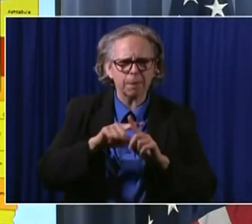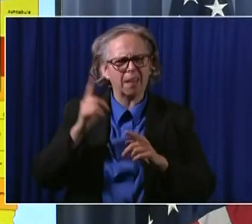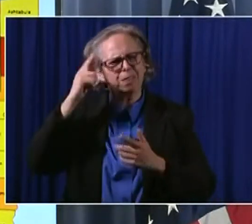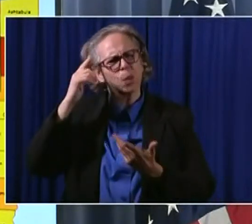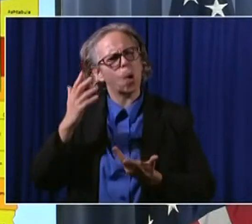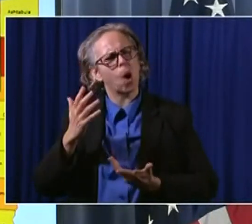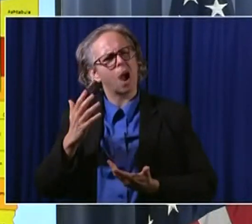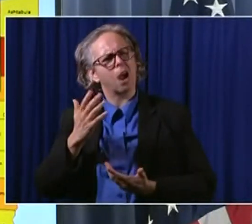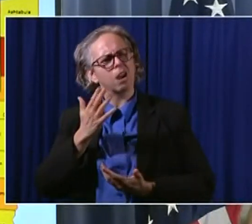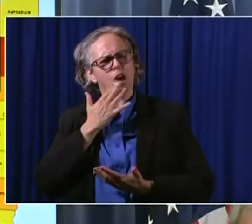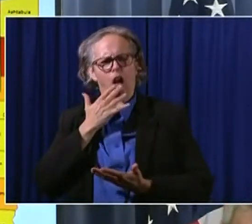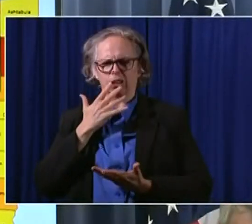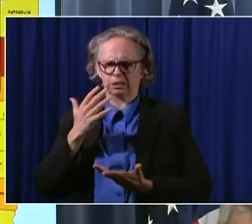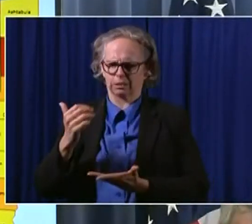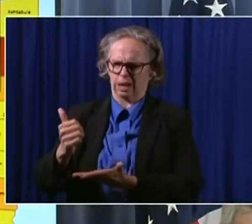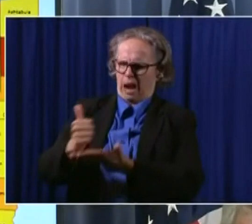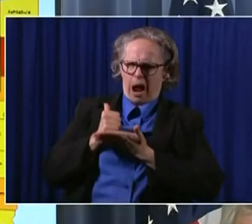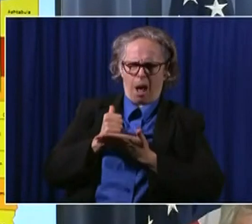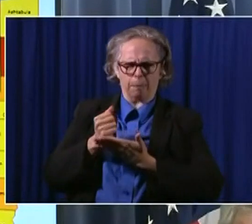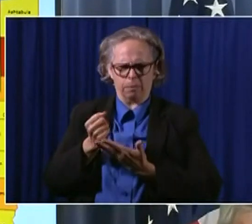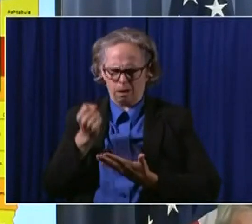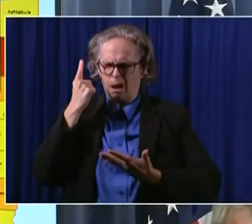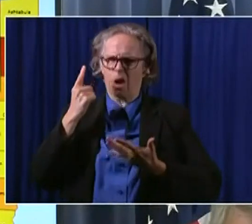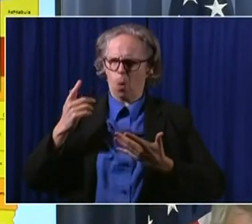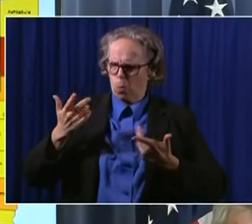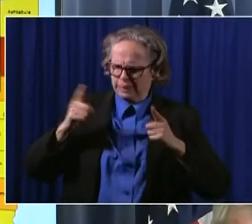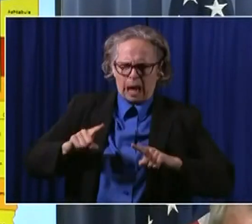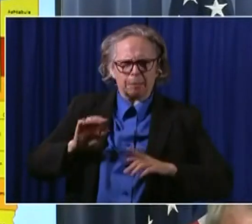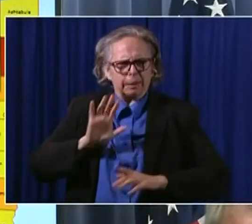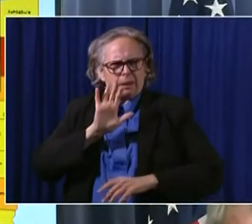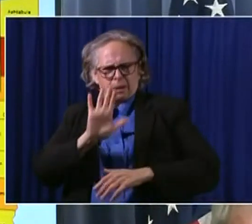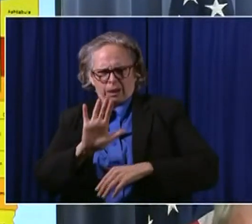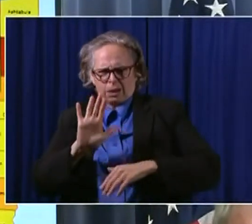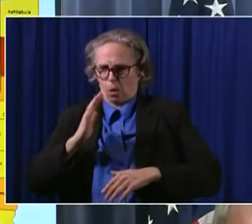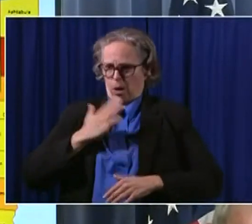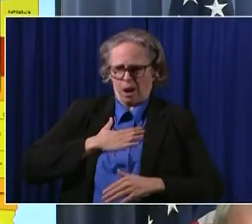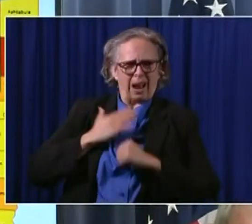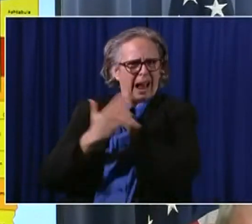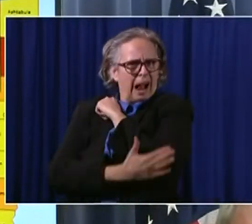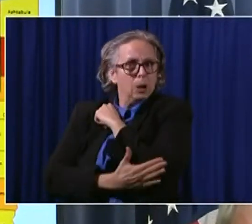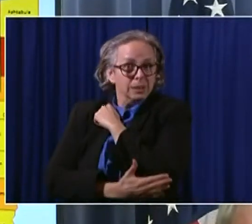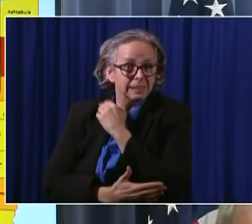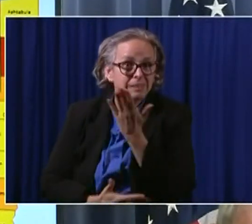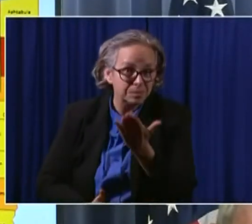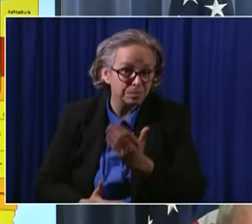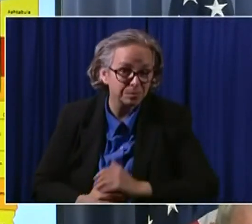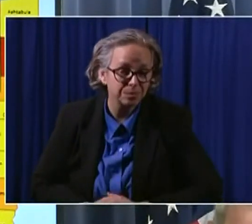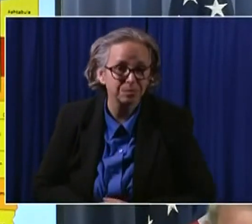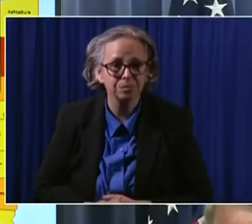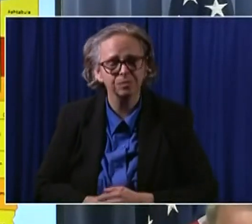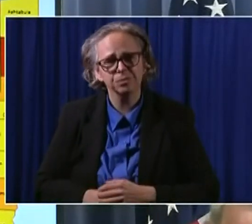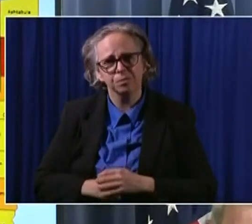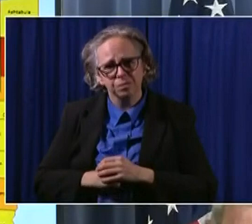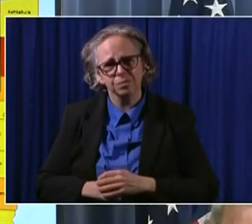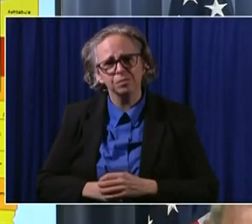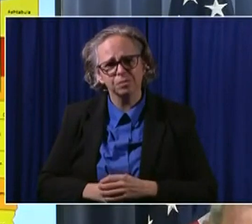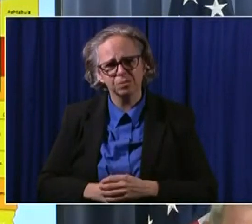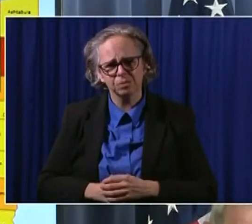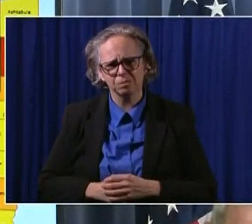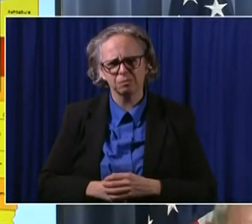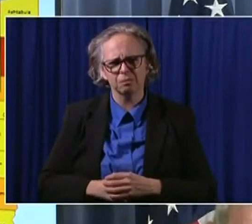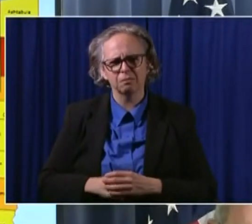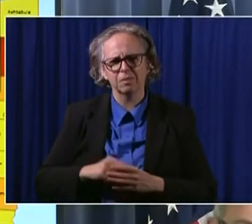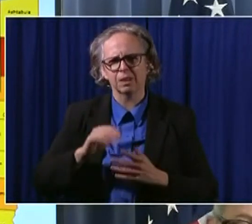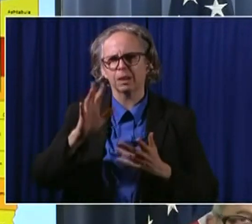where their county is. We'll get back to that in a moment. I want to share a bit more about some